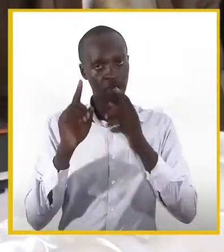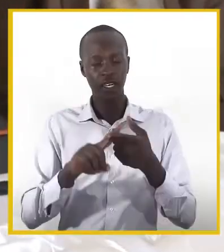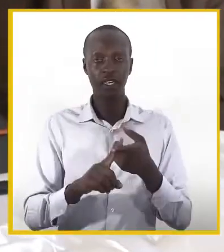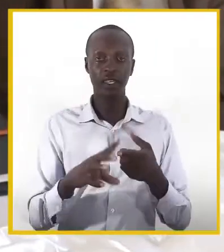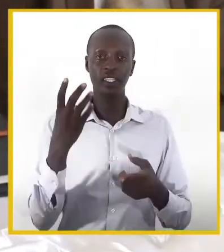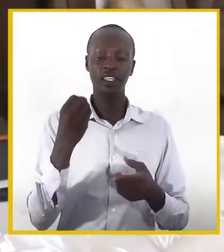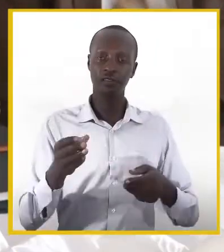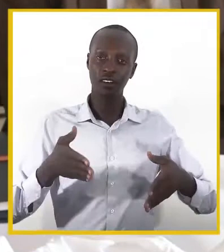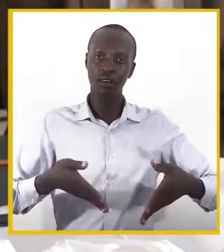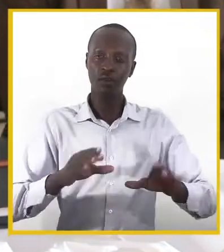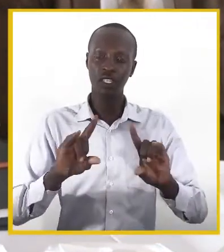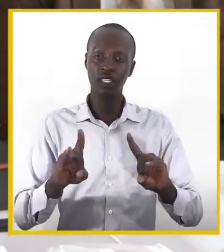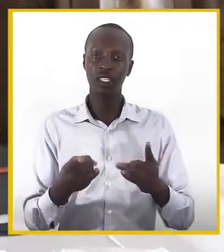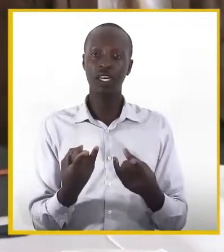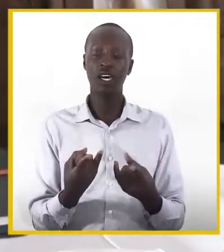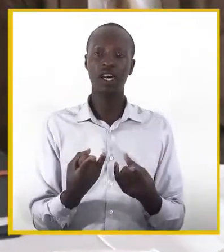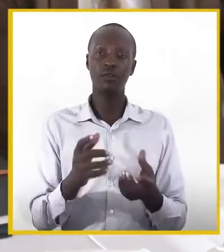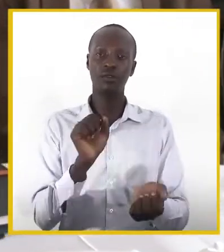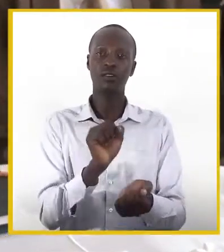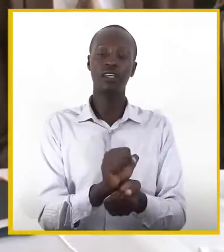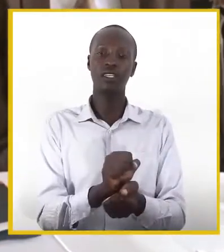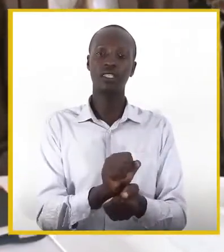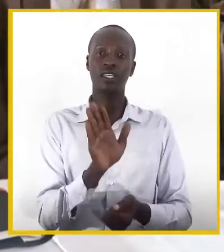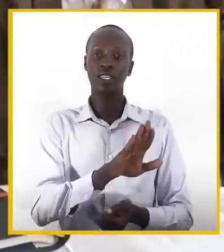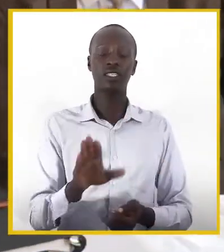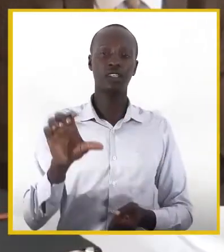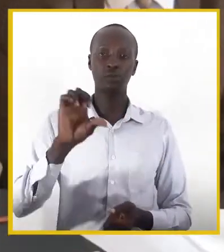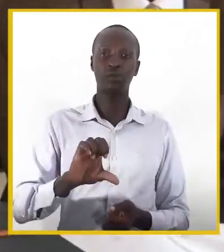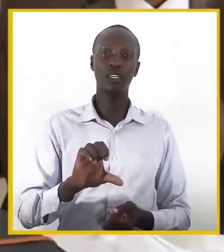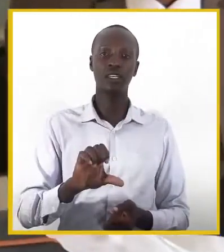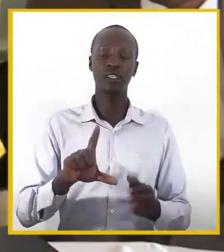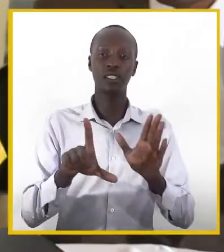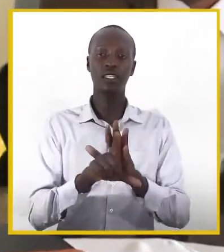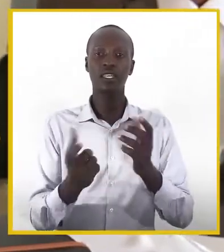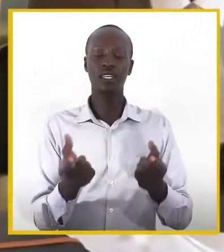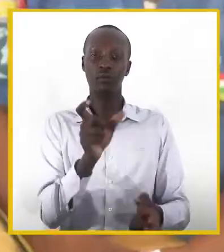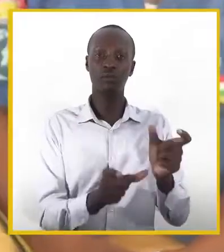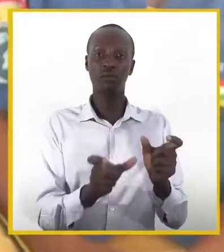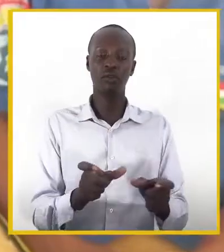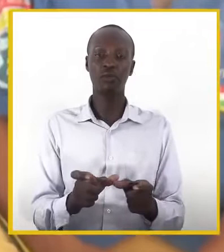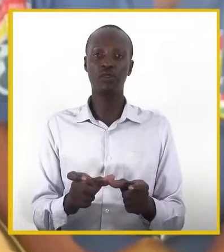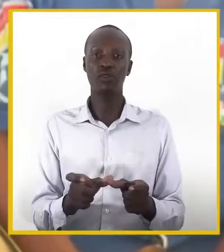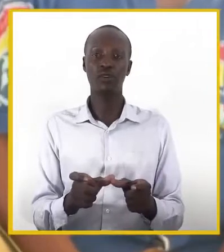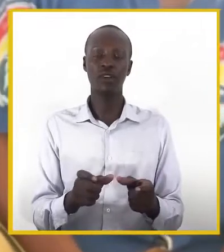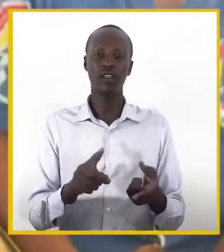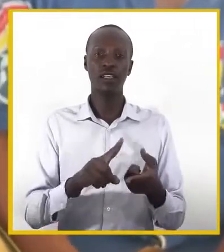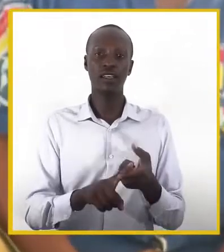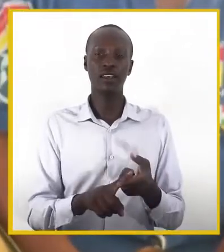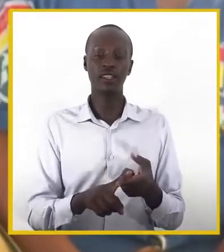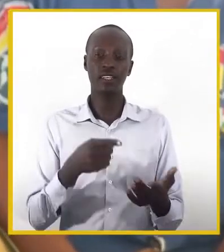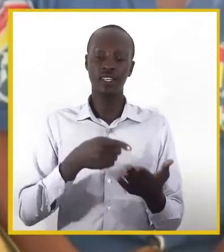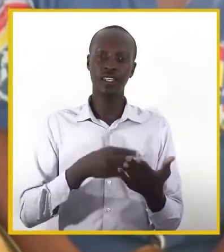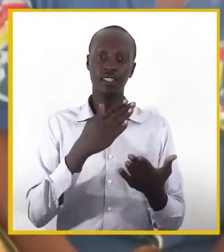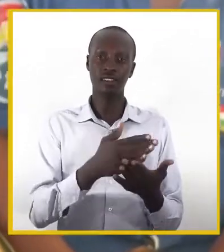on how to nab notorious criminals that are terrorizing the nation. The solemn ceremony is